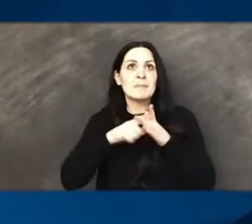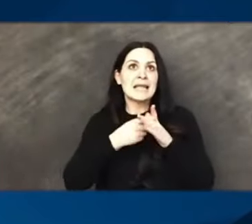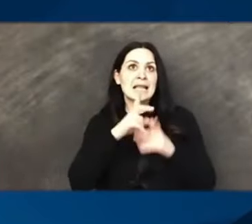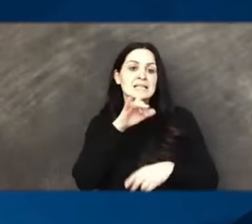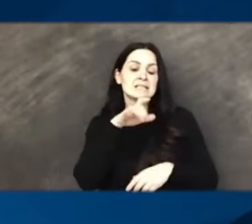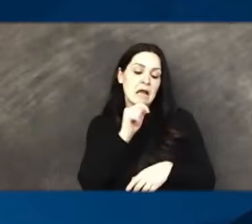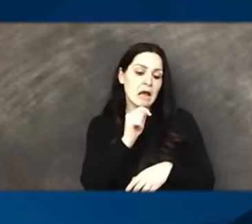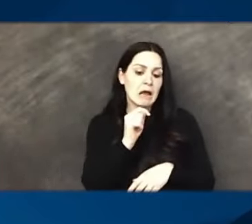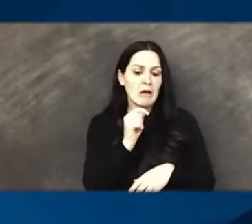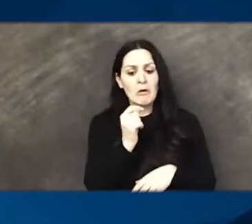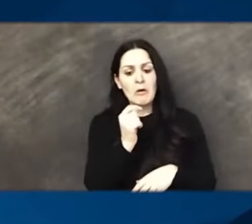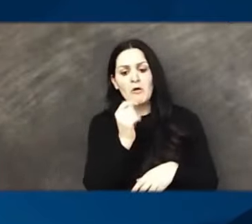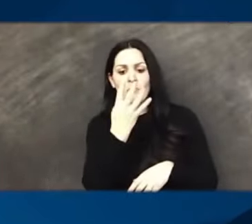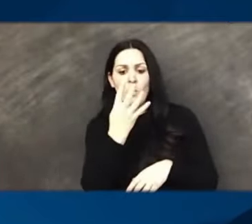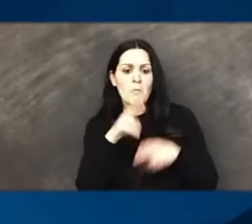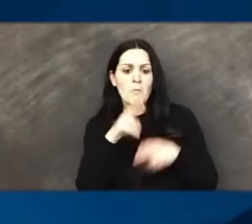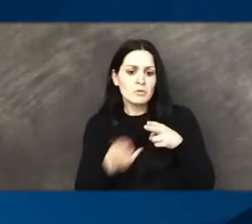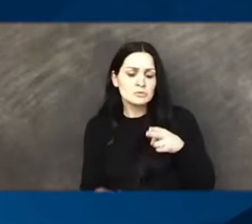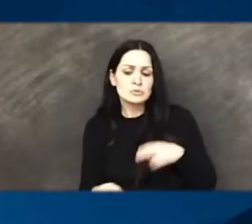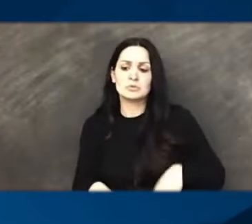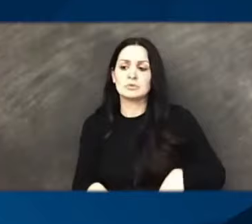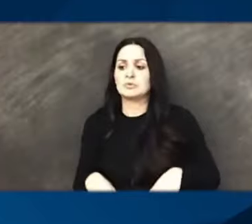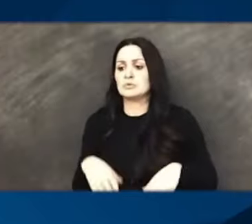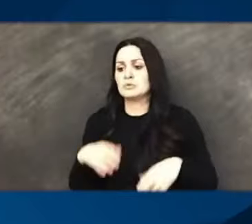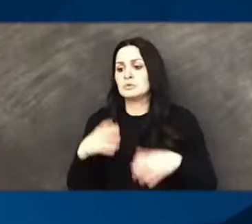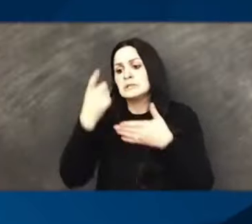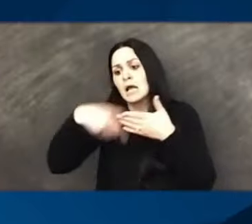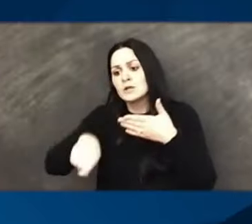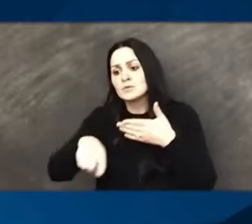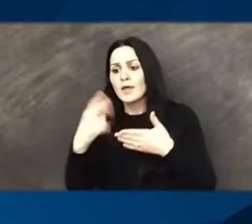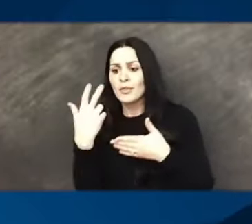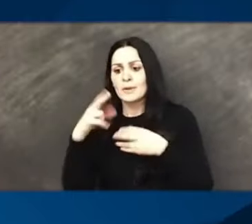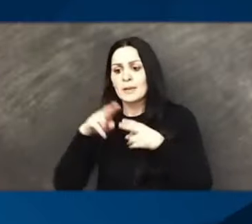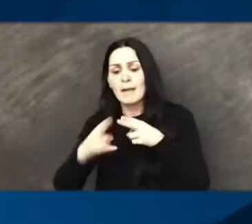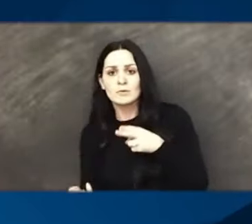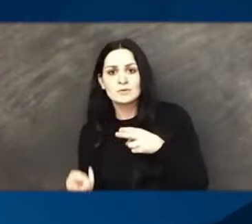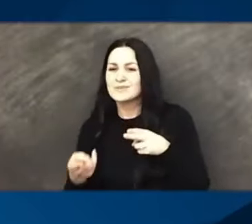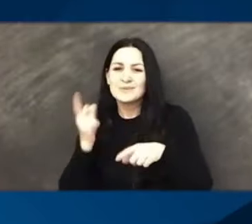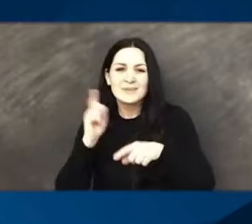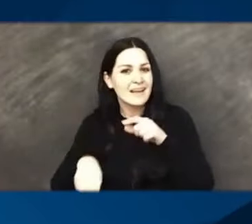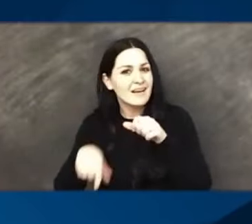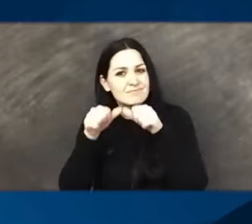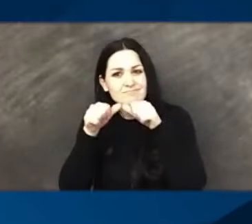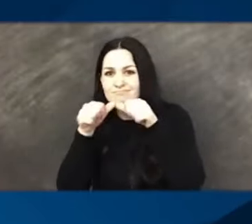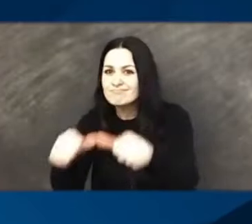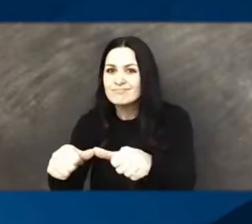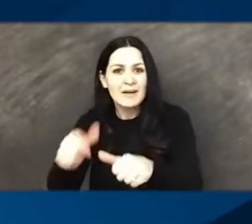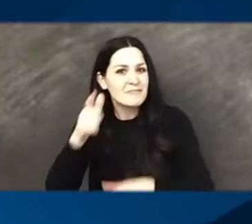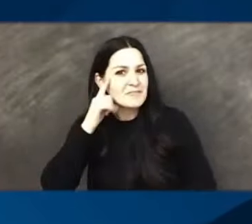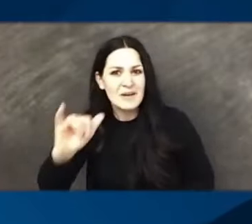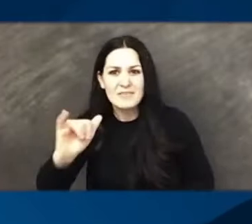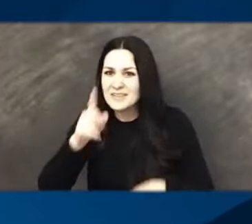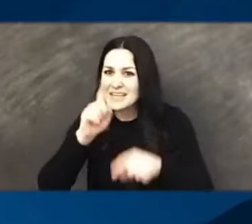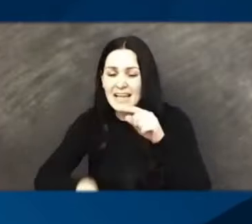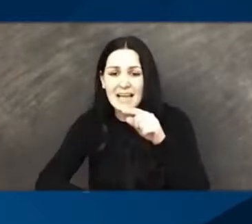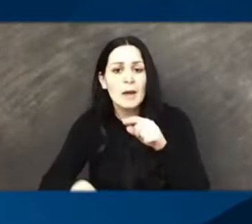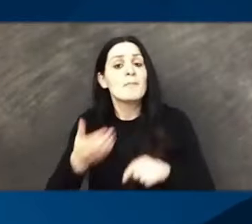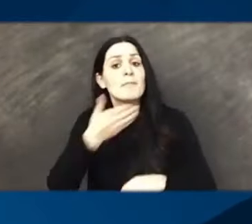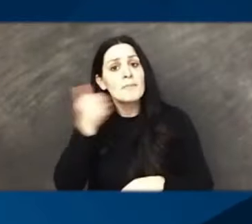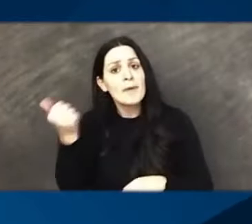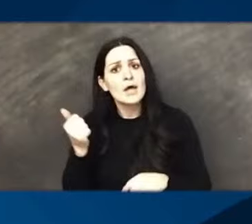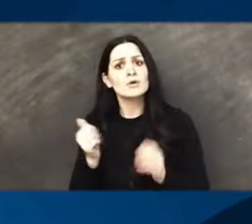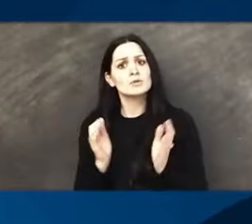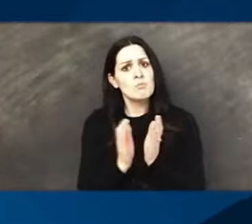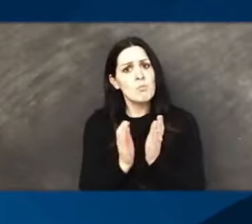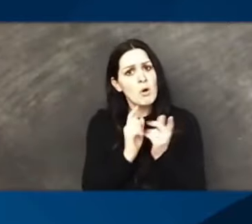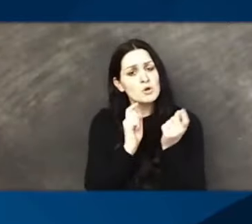That's not a sustainable differential in intake and output in calories. So I often recommend small changes that you